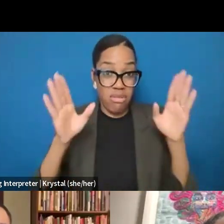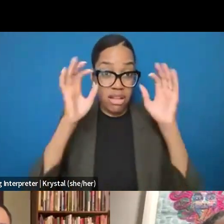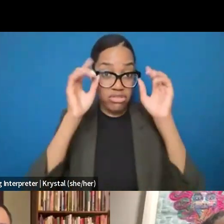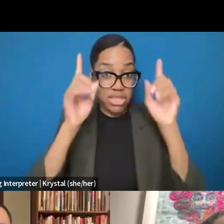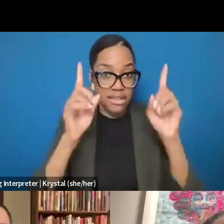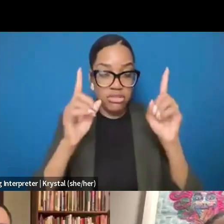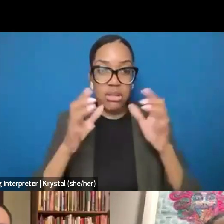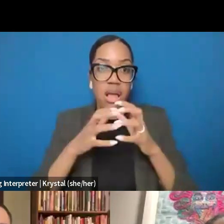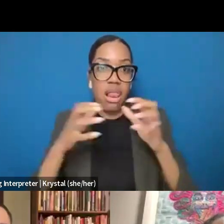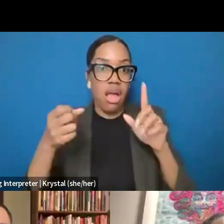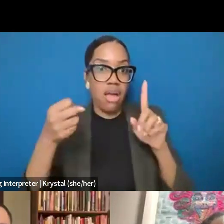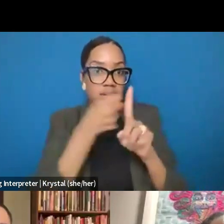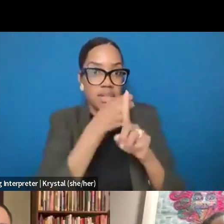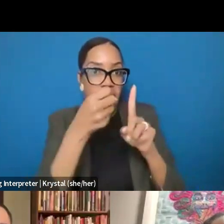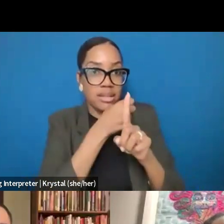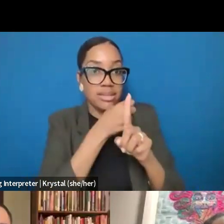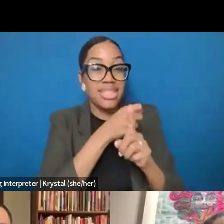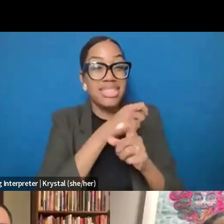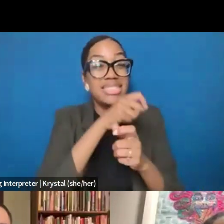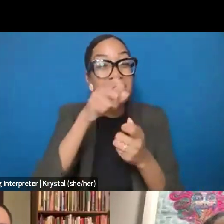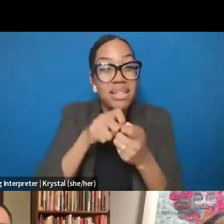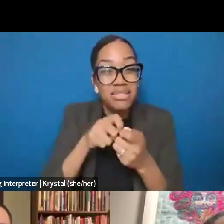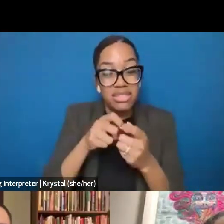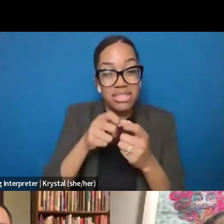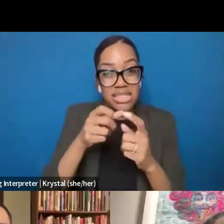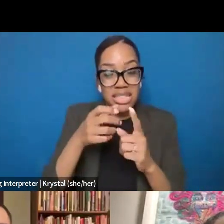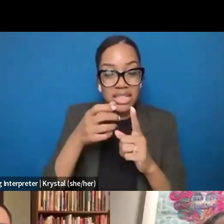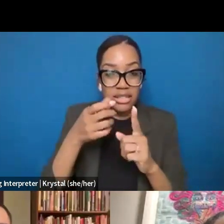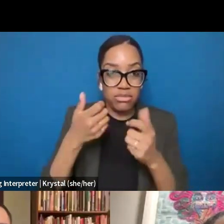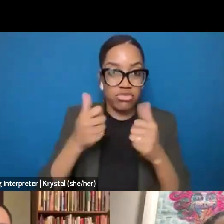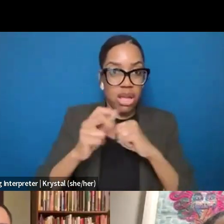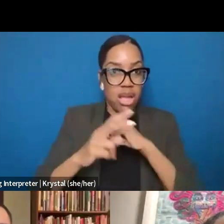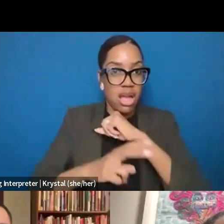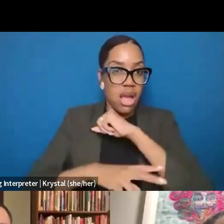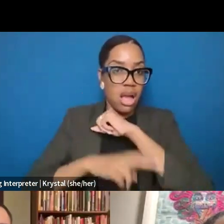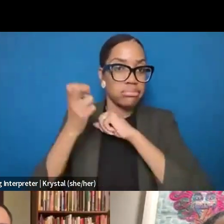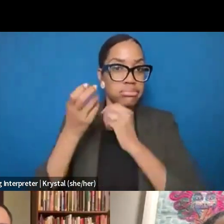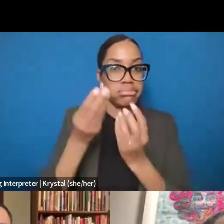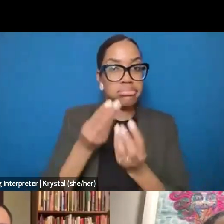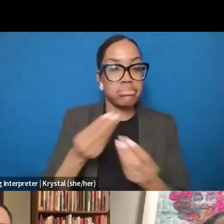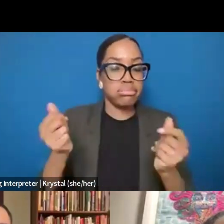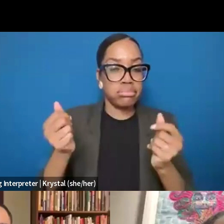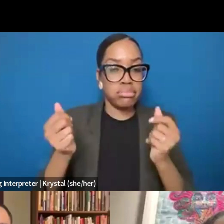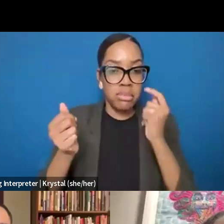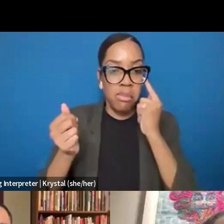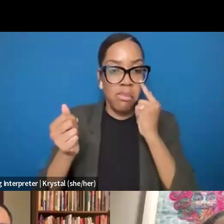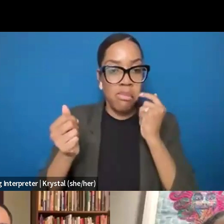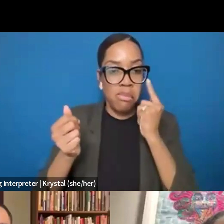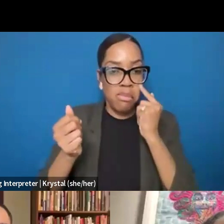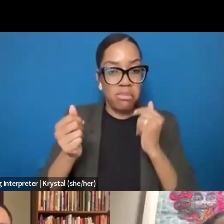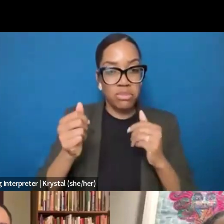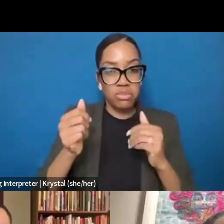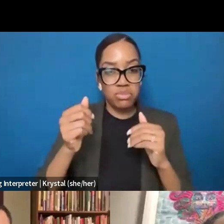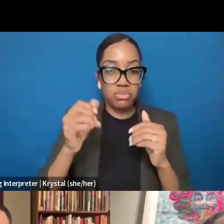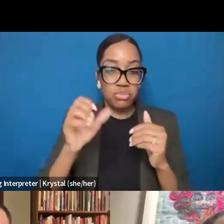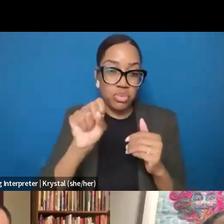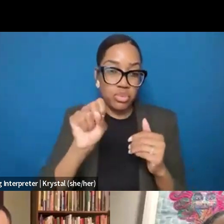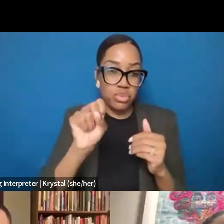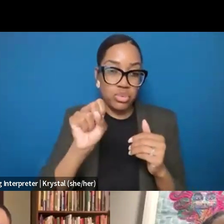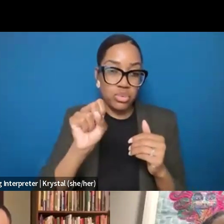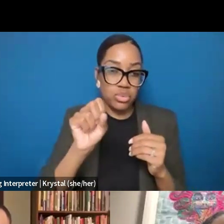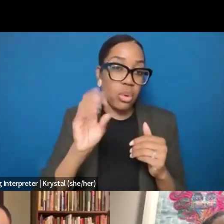social justice teaching in particular. And I think that in order to fully appreciate what's happening in this moment, it requires a historical